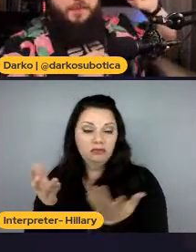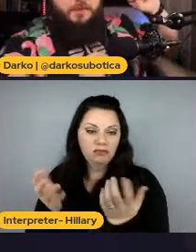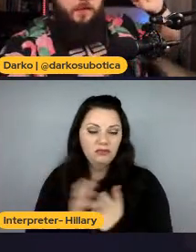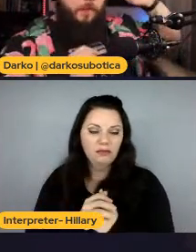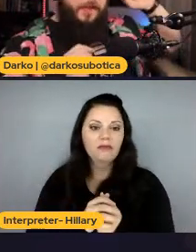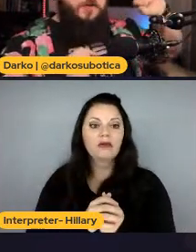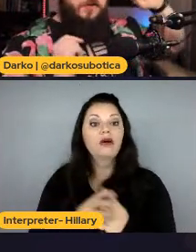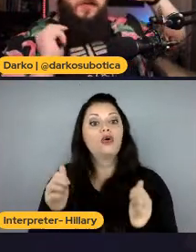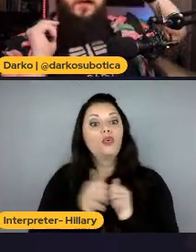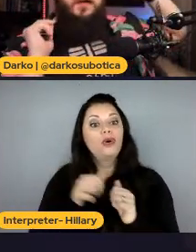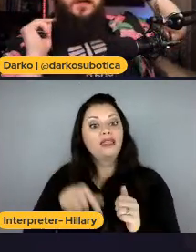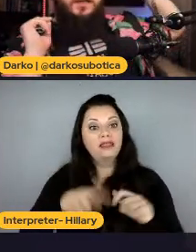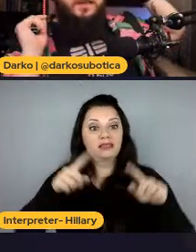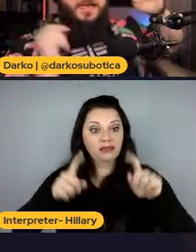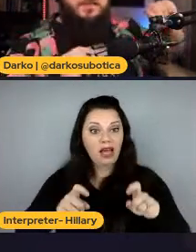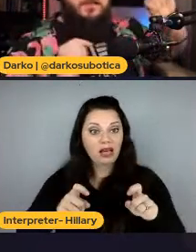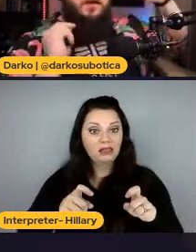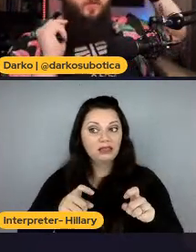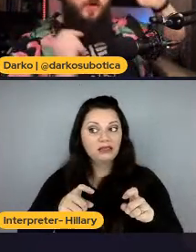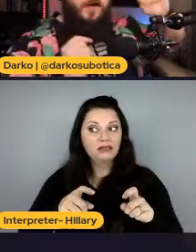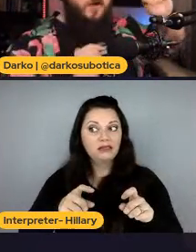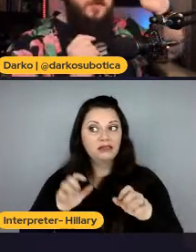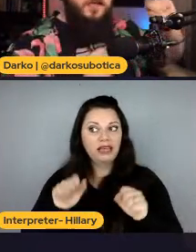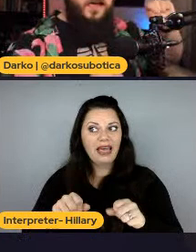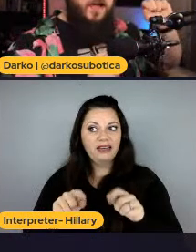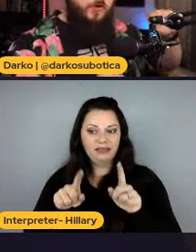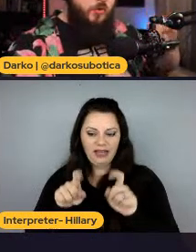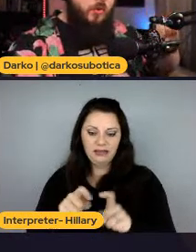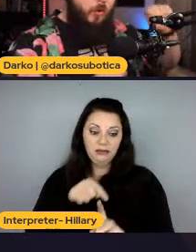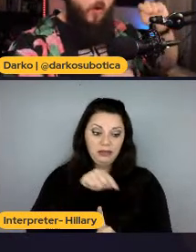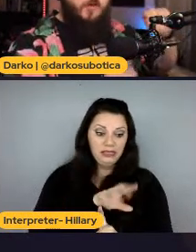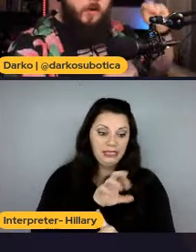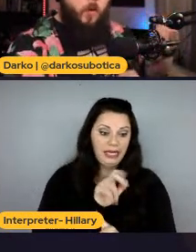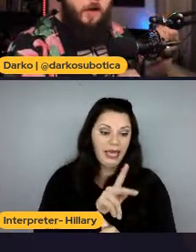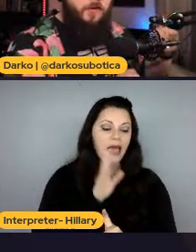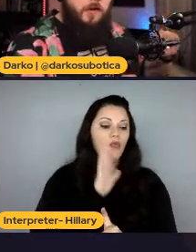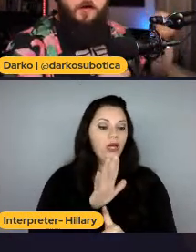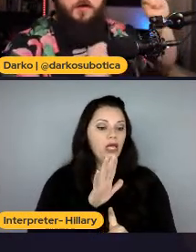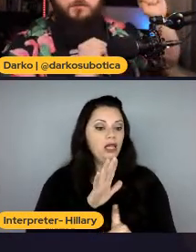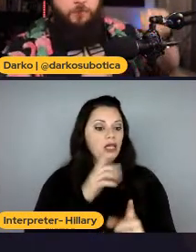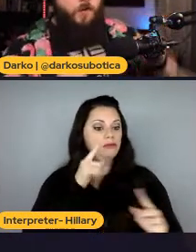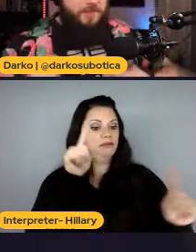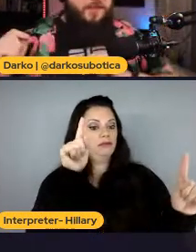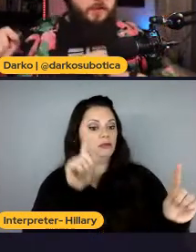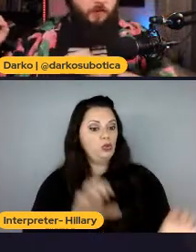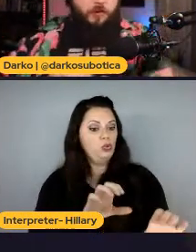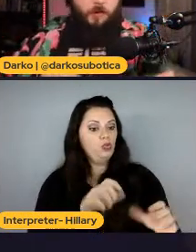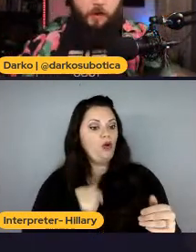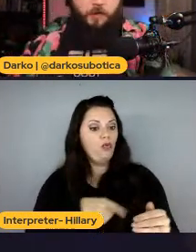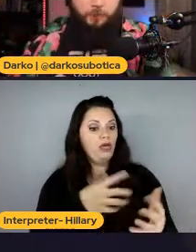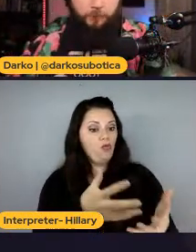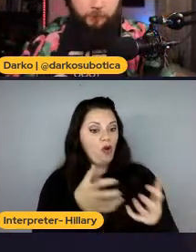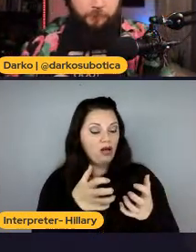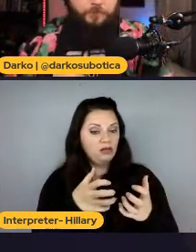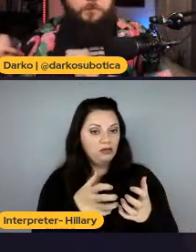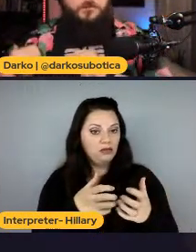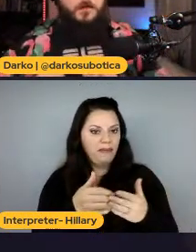these tests, we can actually test, will our CDK do what we want before it does what we